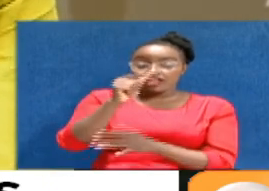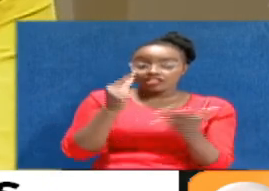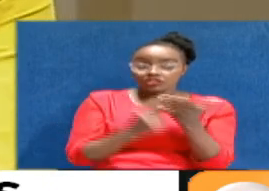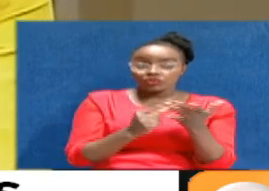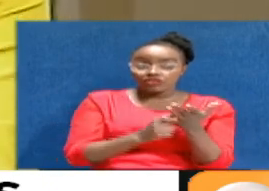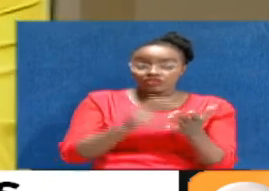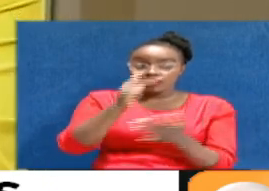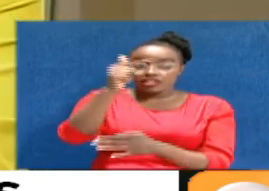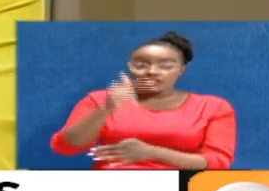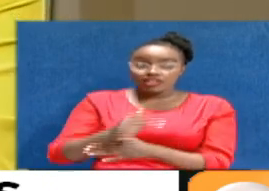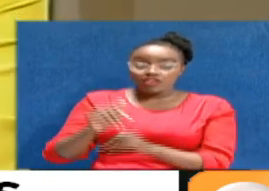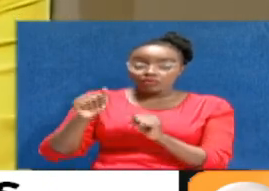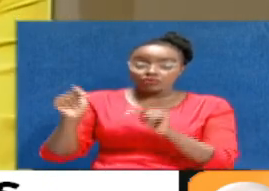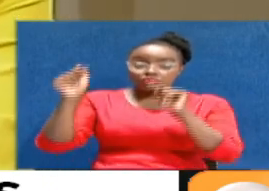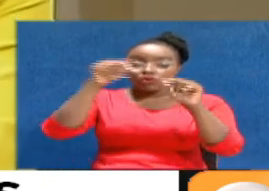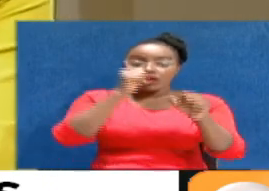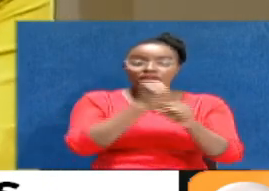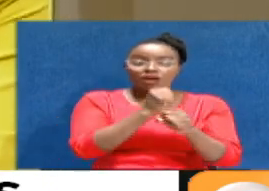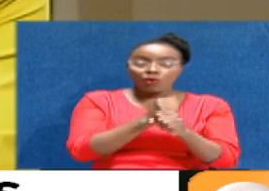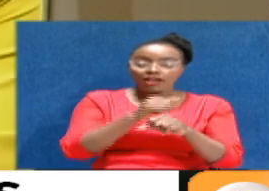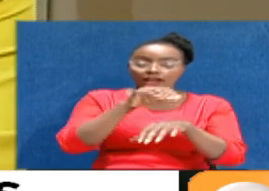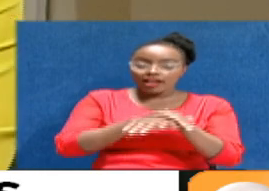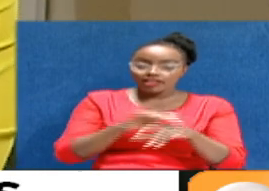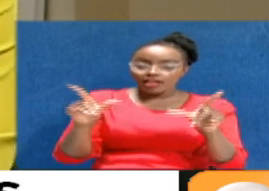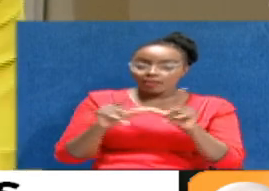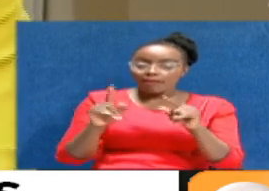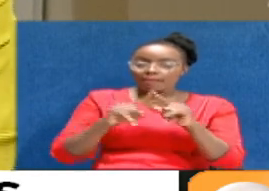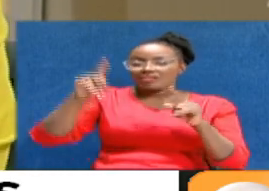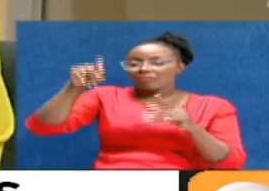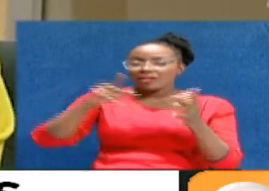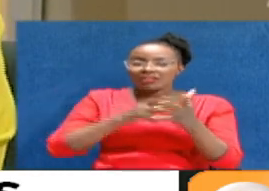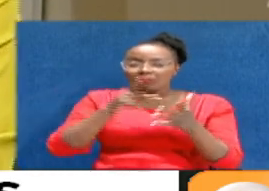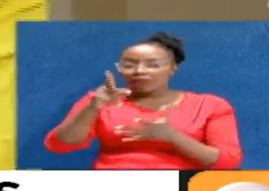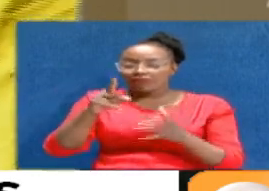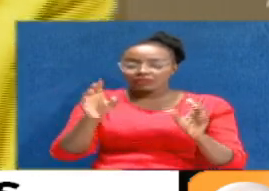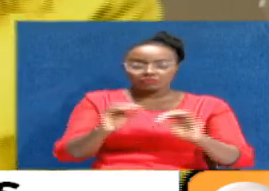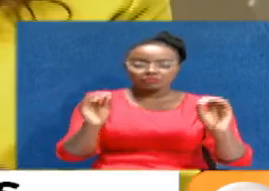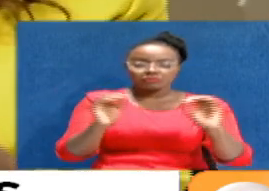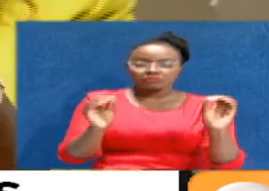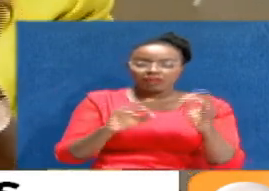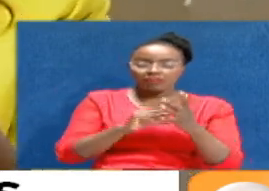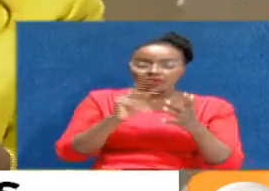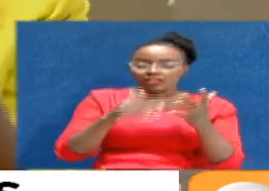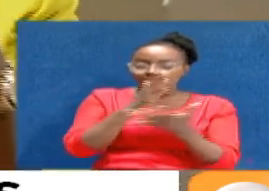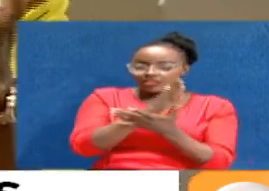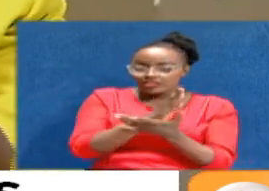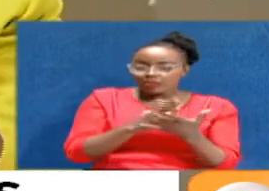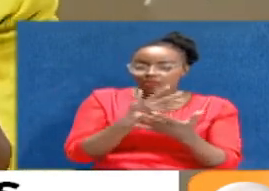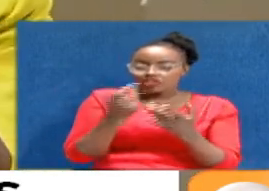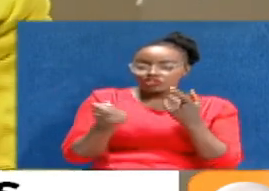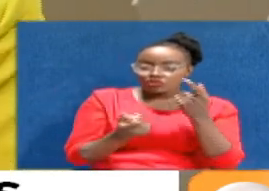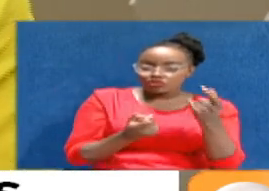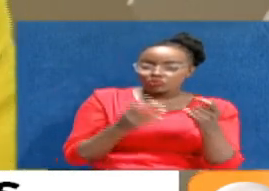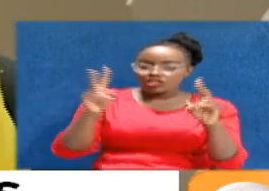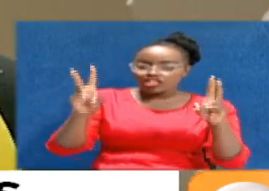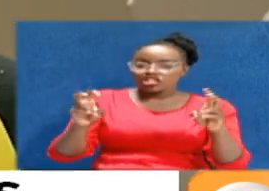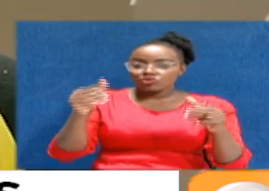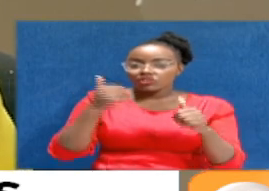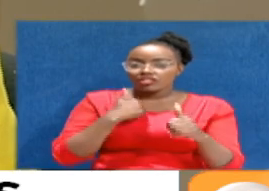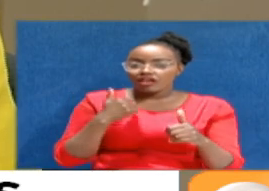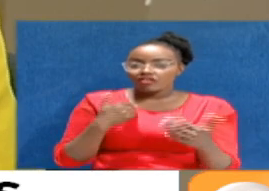Uganda, Tanzanians can come and work. They would get a permit, but don't have to pay any fee. Exactly. So those anything. Are just some of the small little issues.